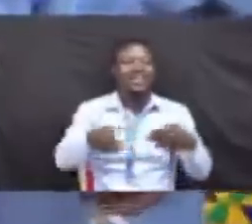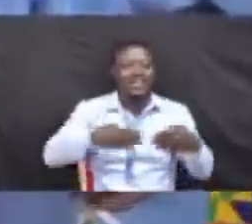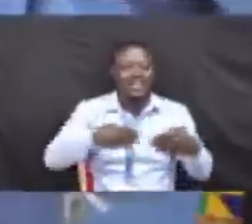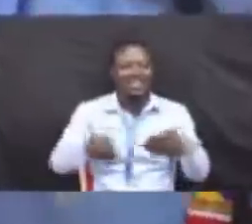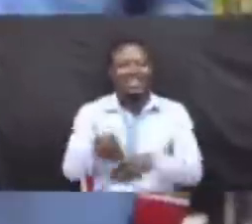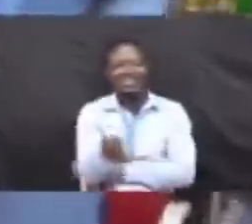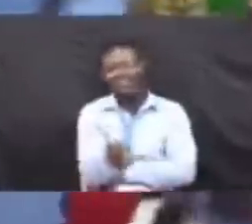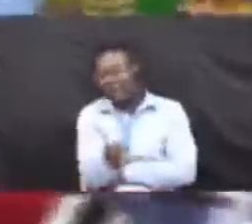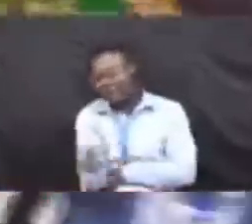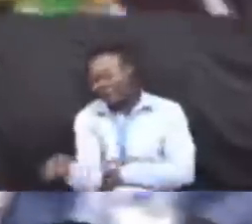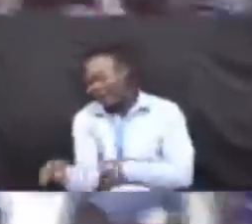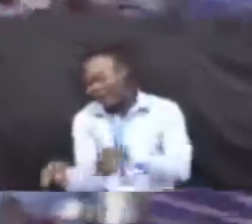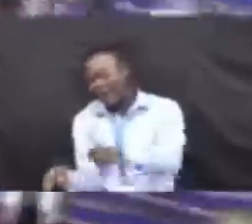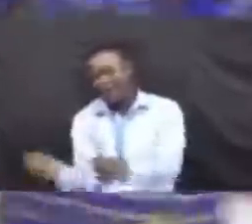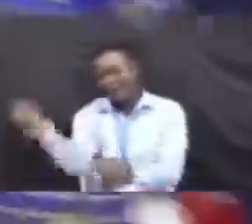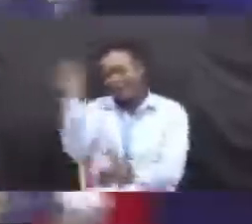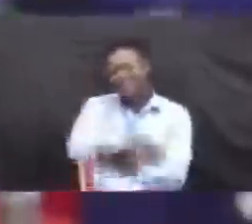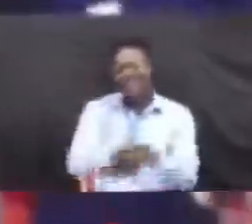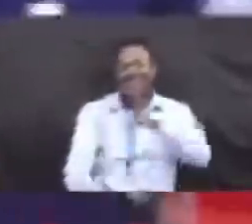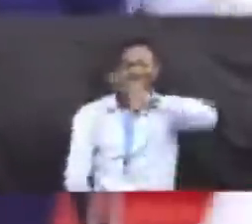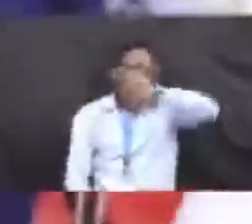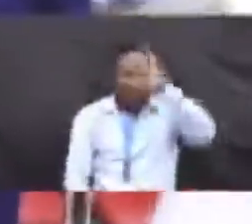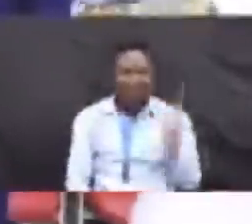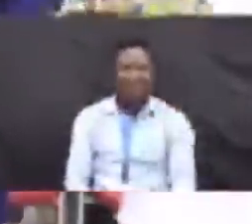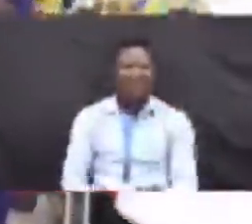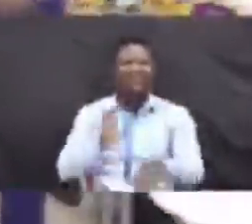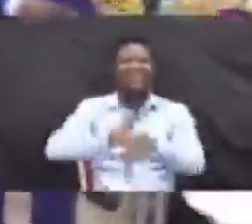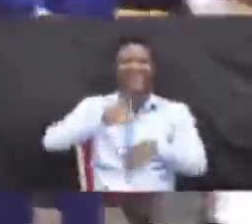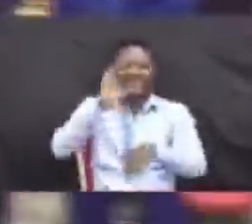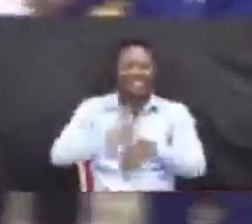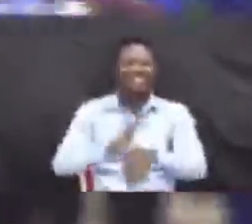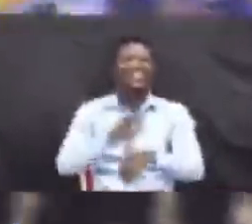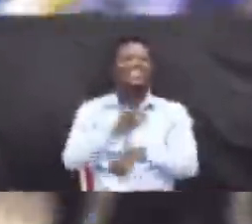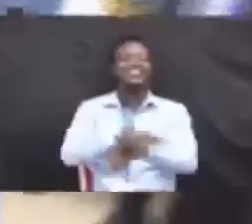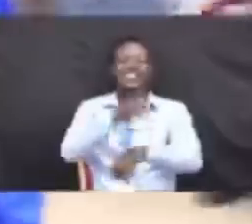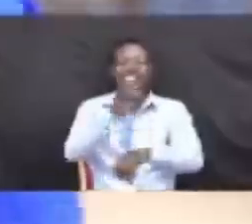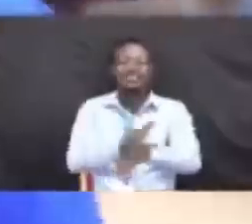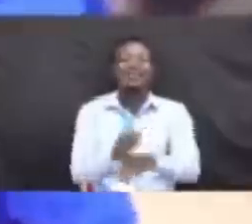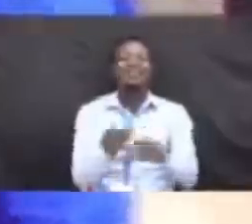the gates of hell shall not prevail.